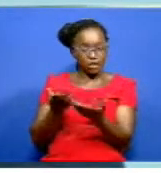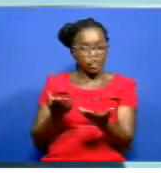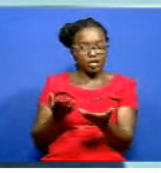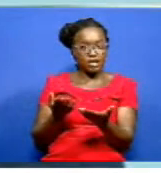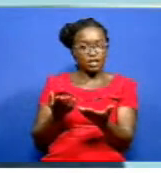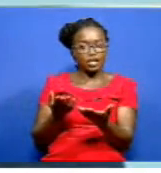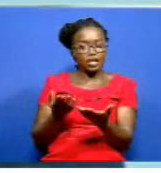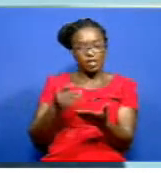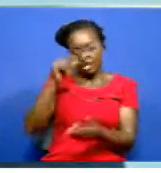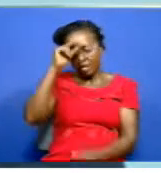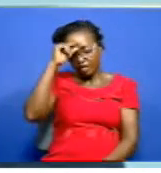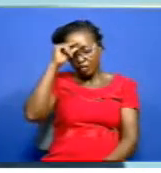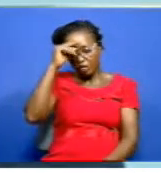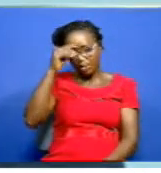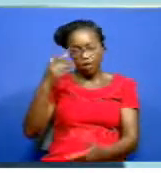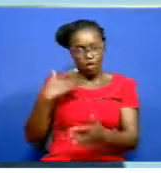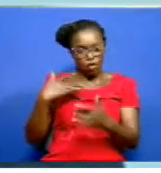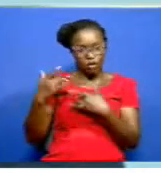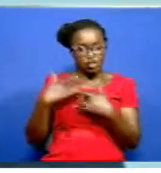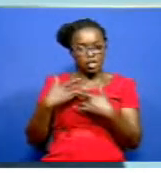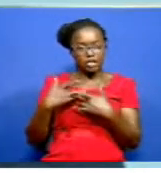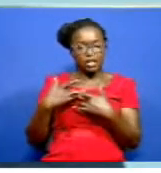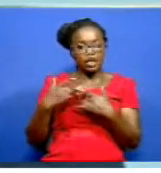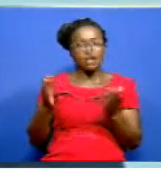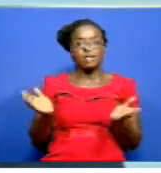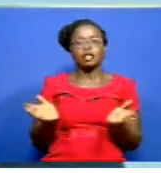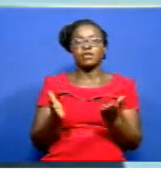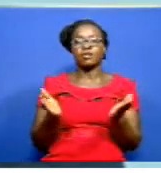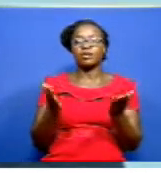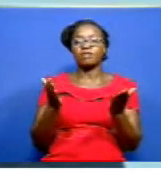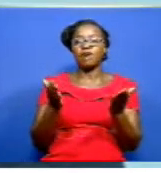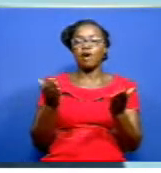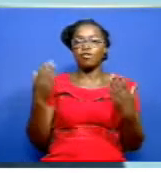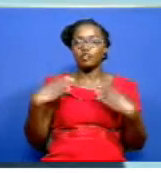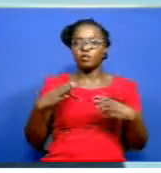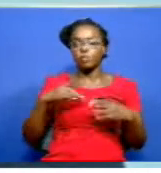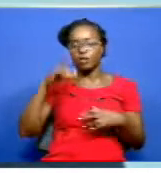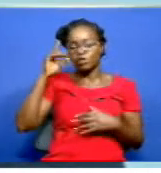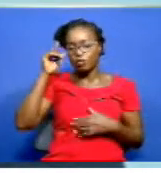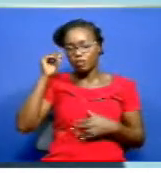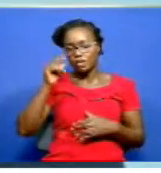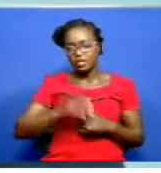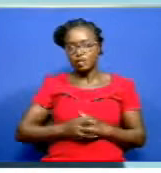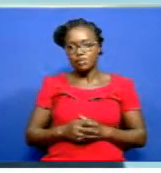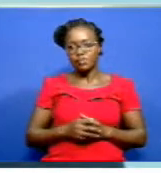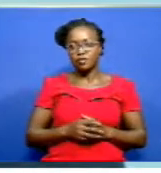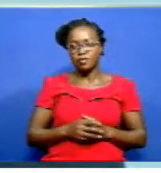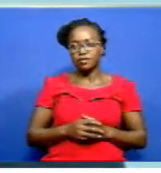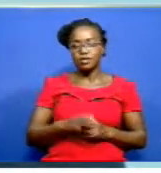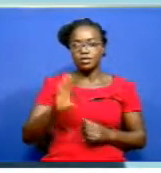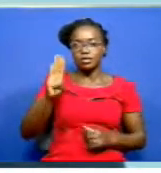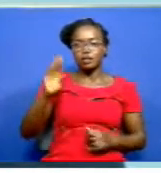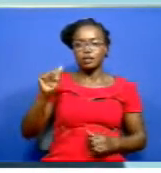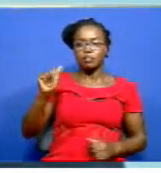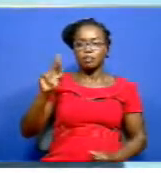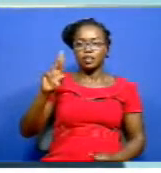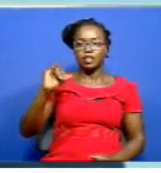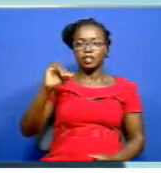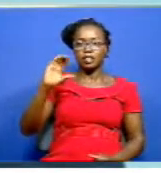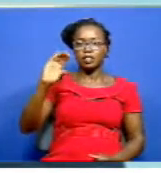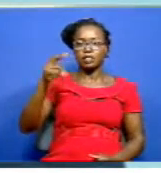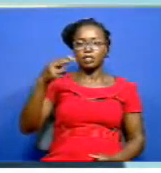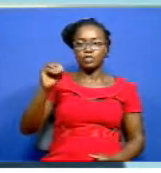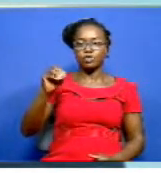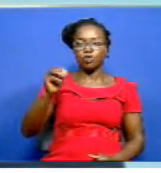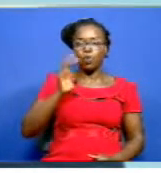That is the government concerned about the welfare and well-being of the people of Mombasa. There is the Baricho water project, which you